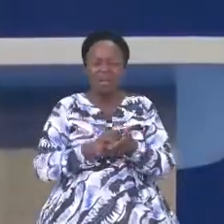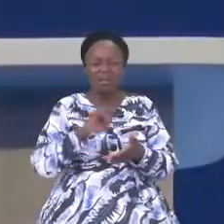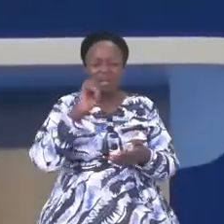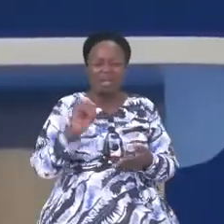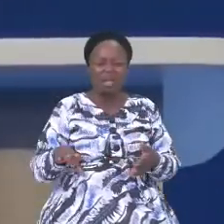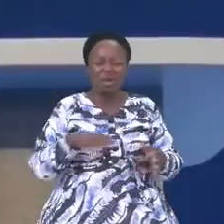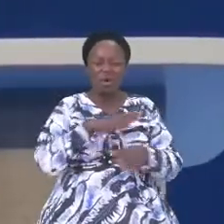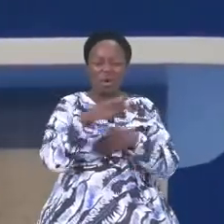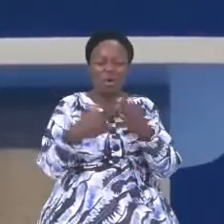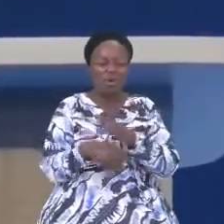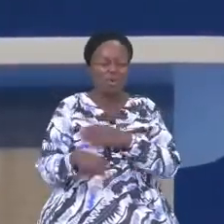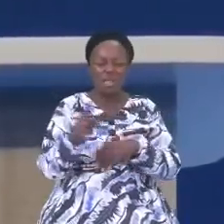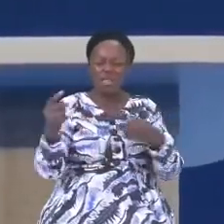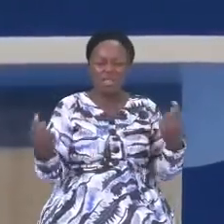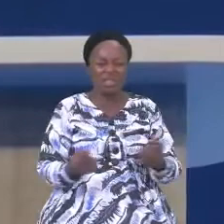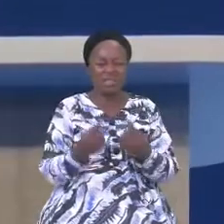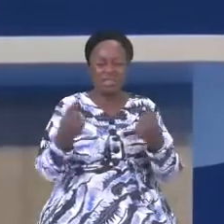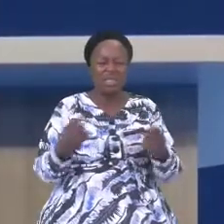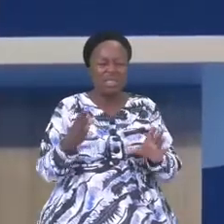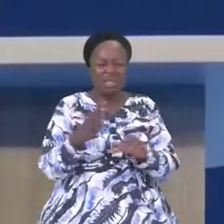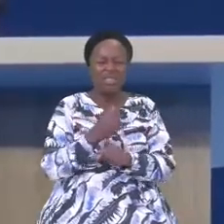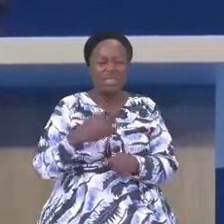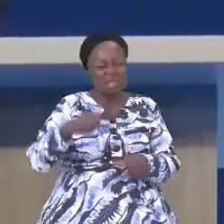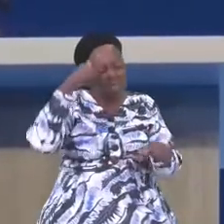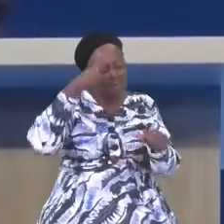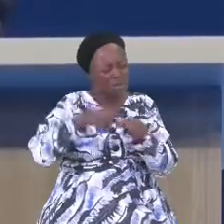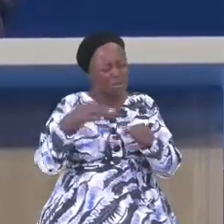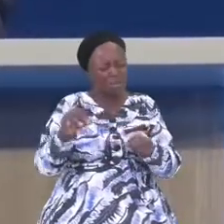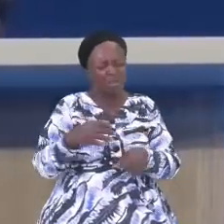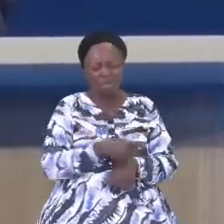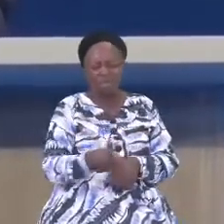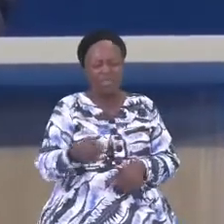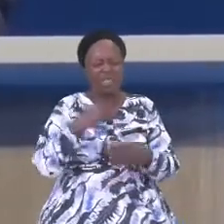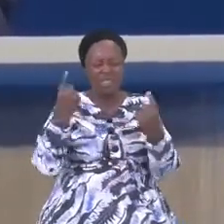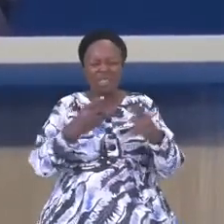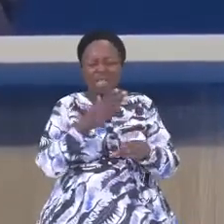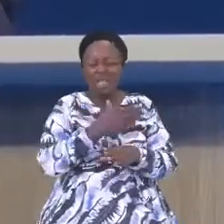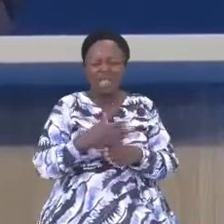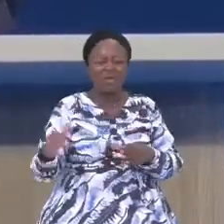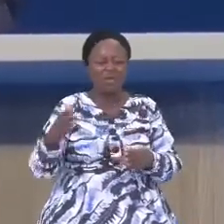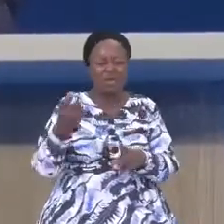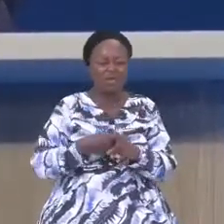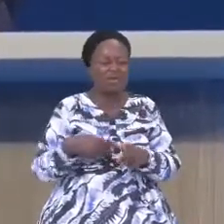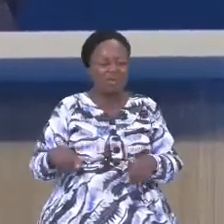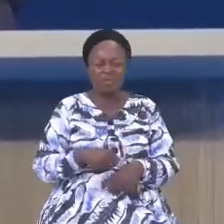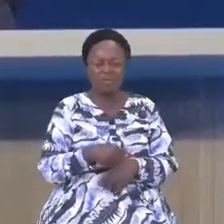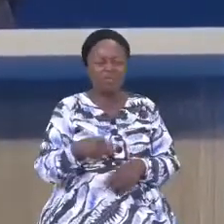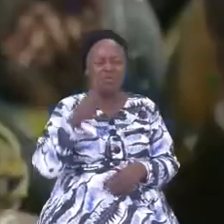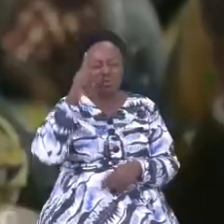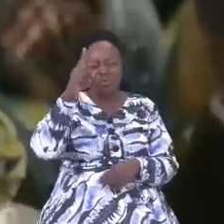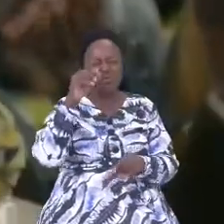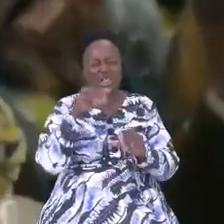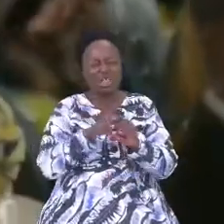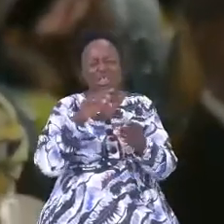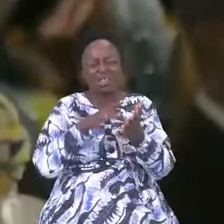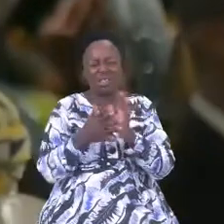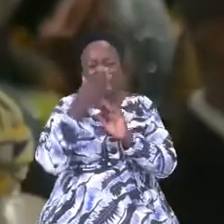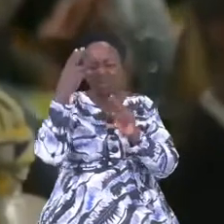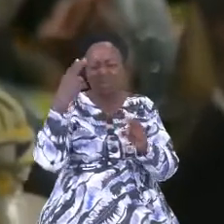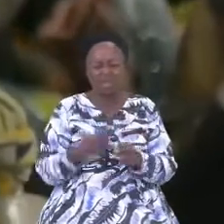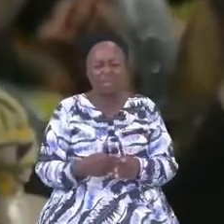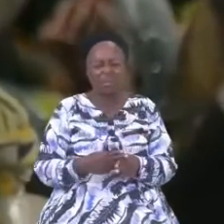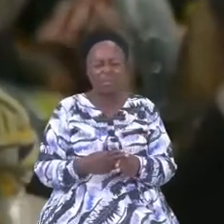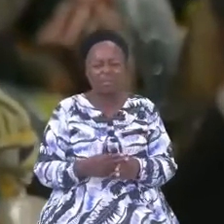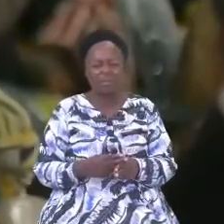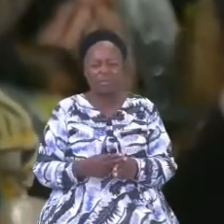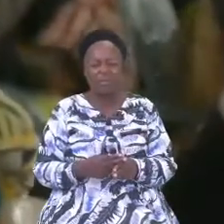their sins. Take the remembrance of their sins away from your sight in Jesus' name.